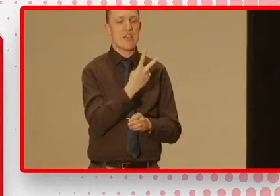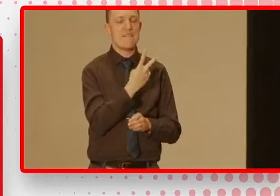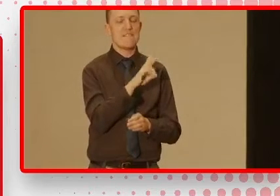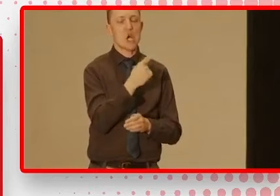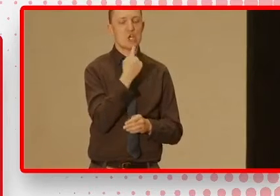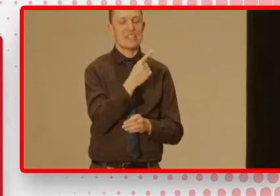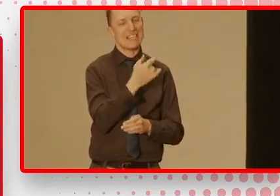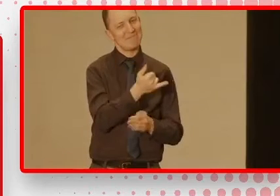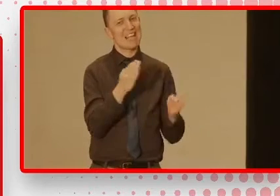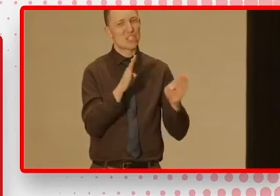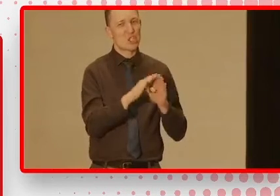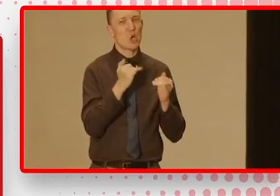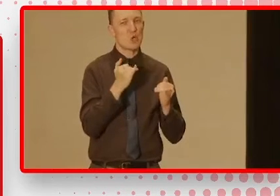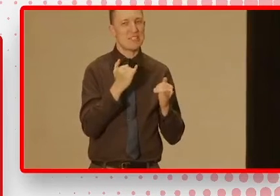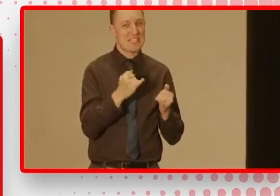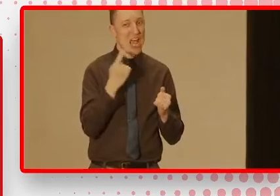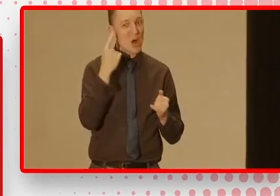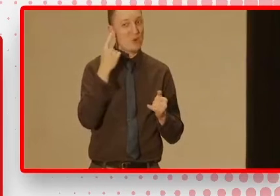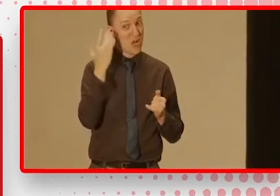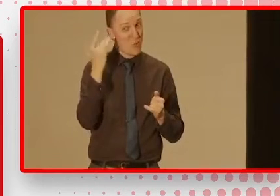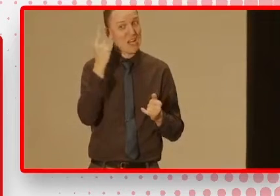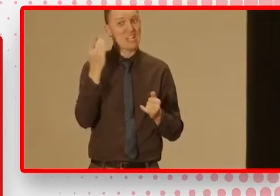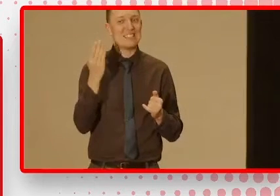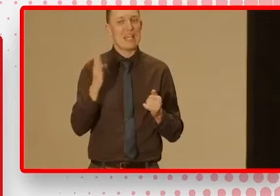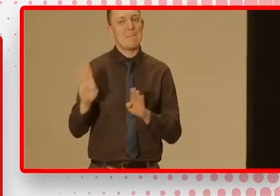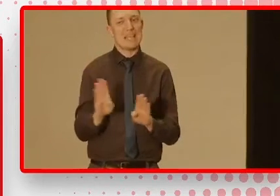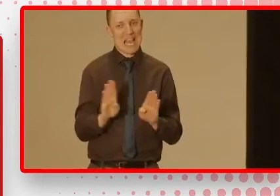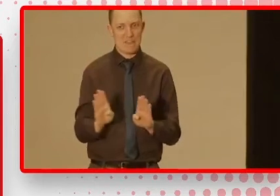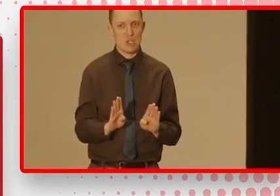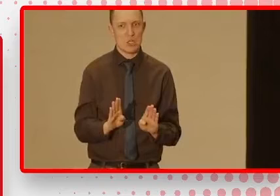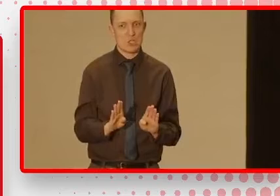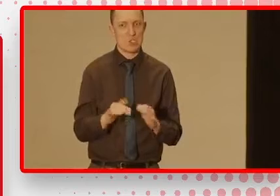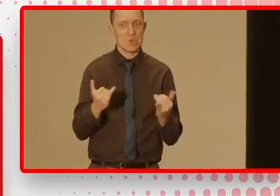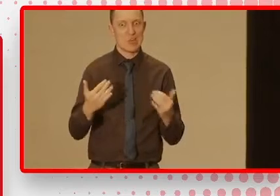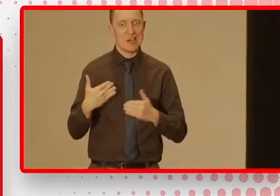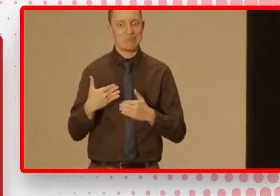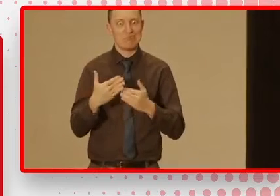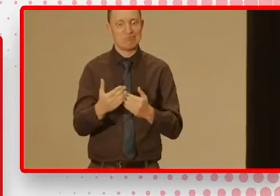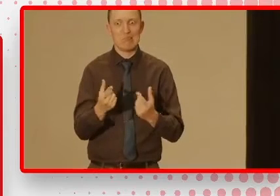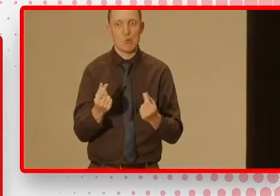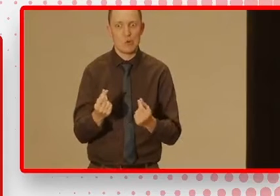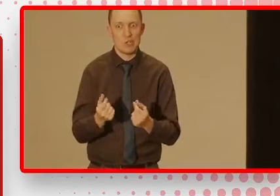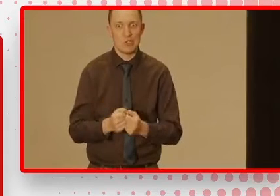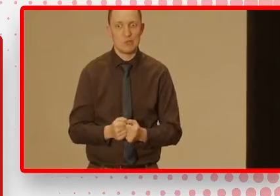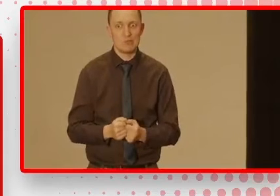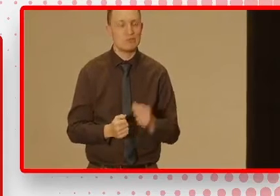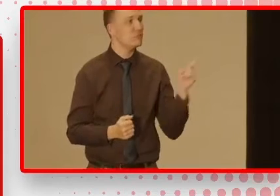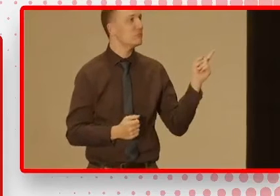behavior. And so what do I do with her from here? Come back to VR.